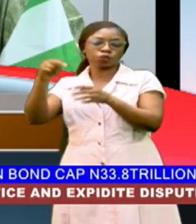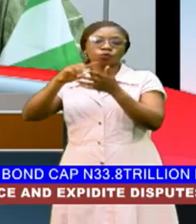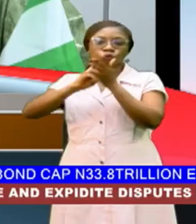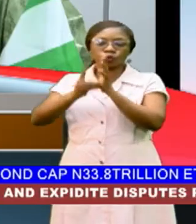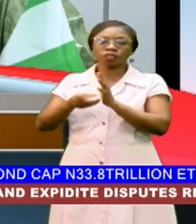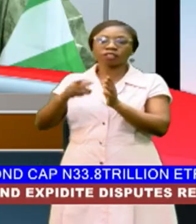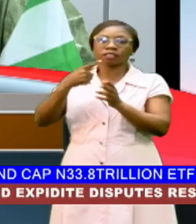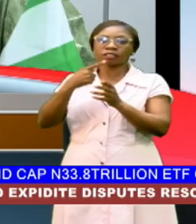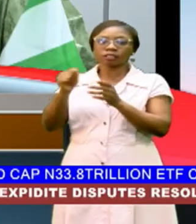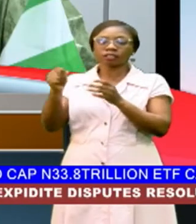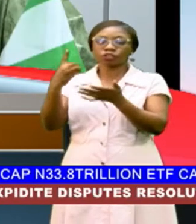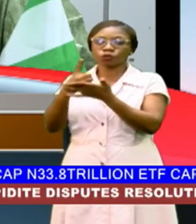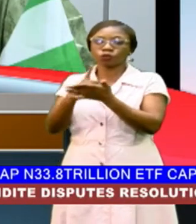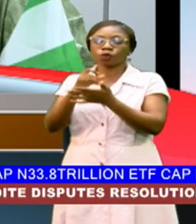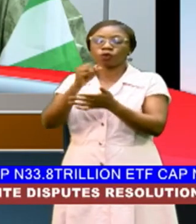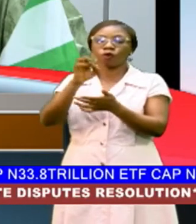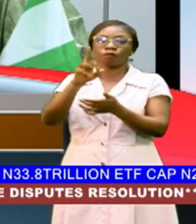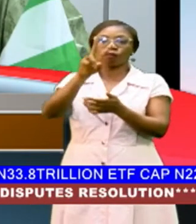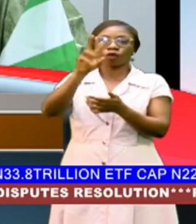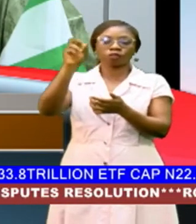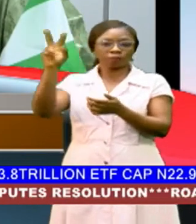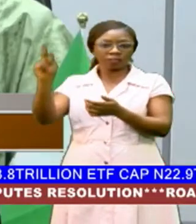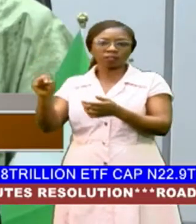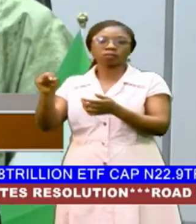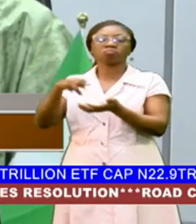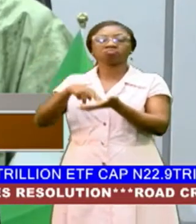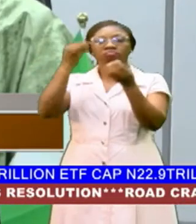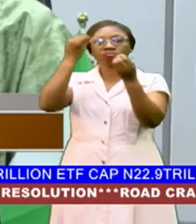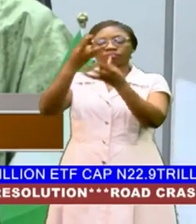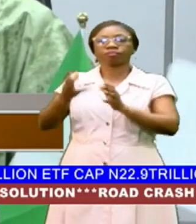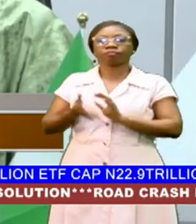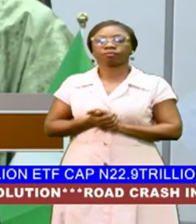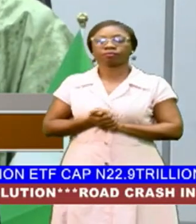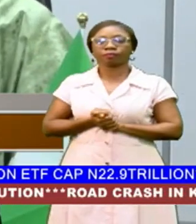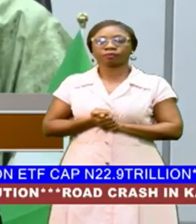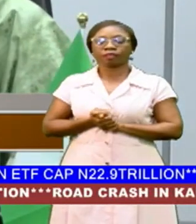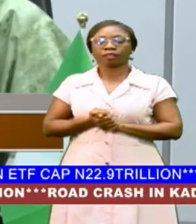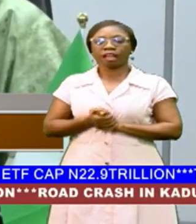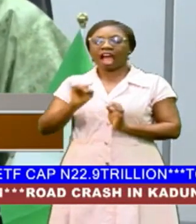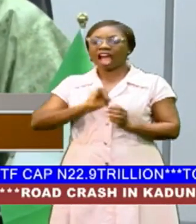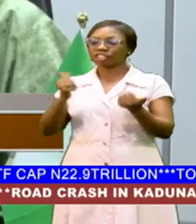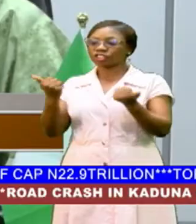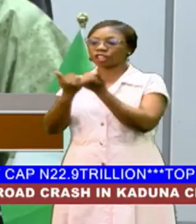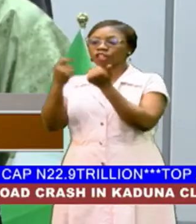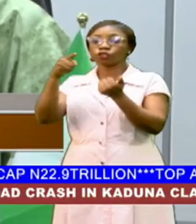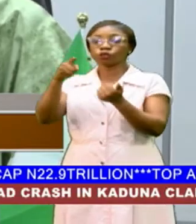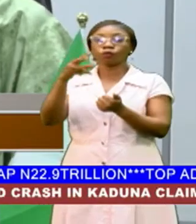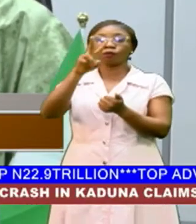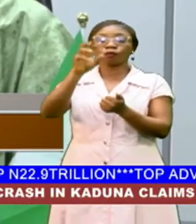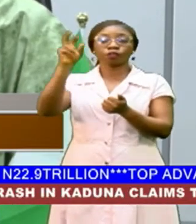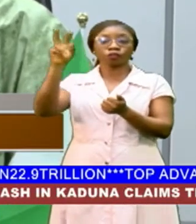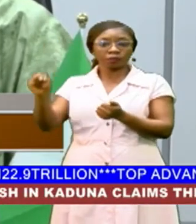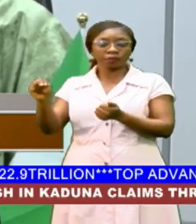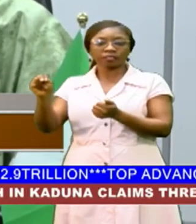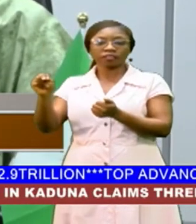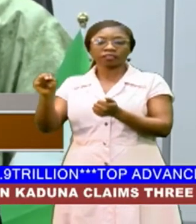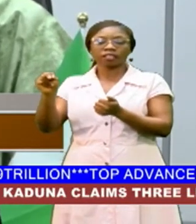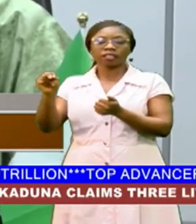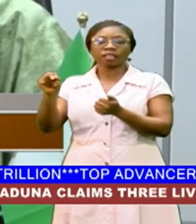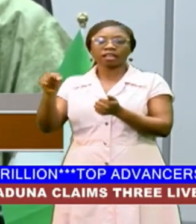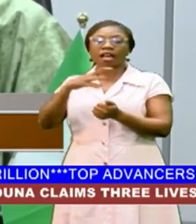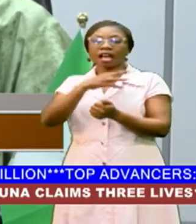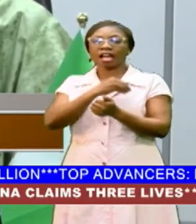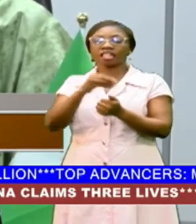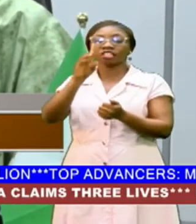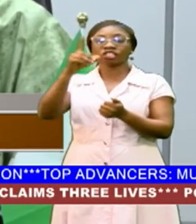of Nigeria. Salihu Kanara reports. I challenge you, the Voice of Nigeria, and the Director